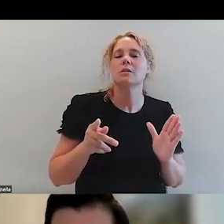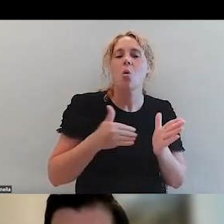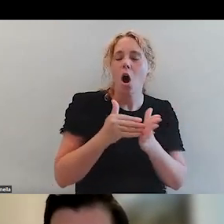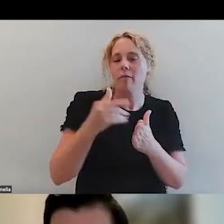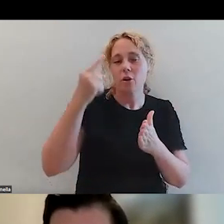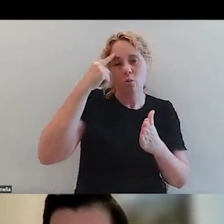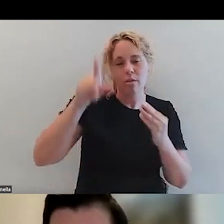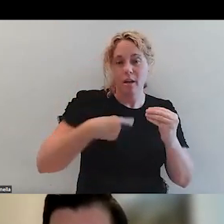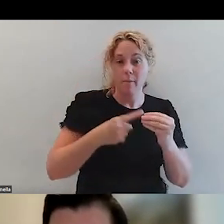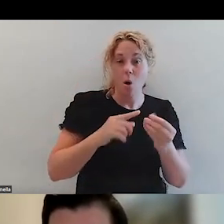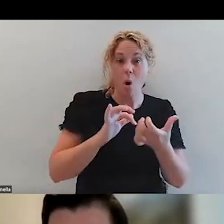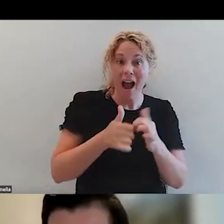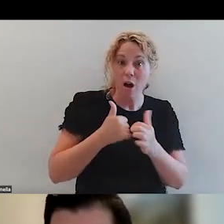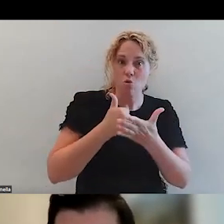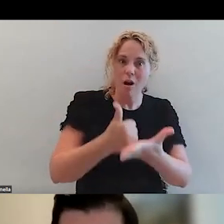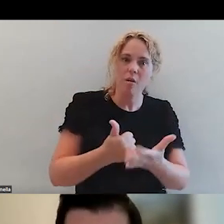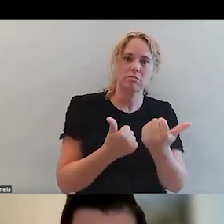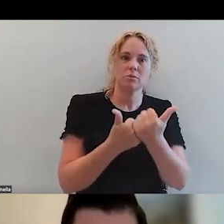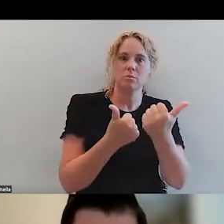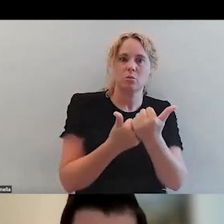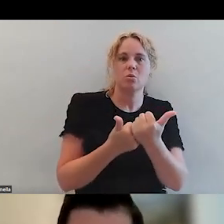about where and how we can help to support